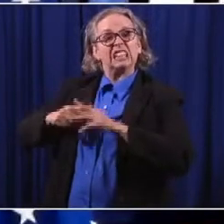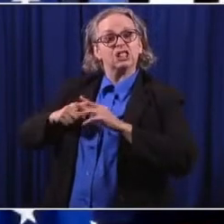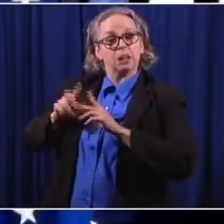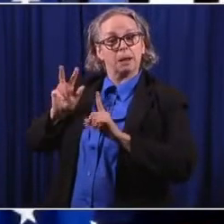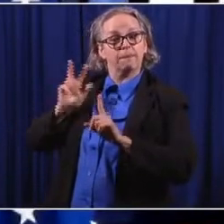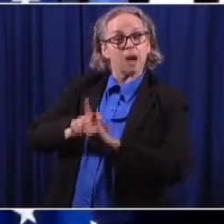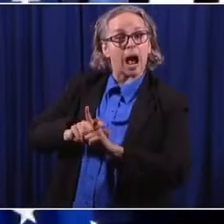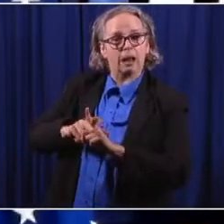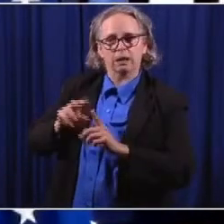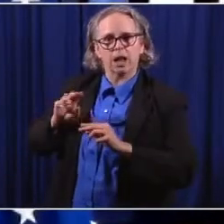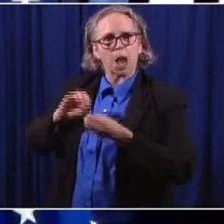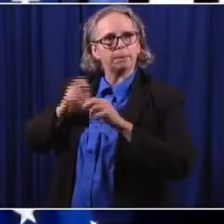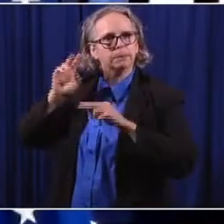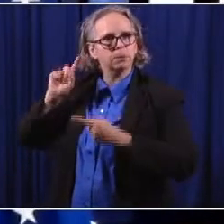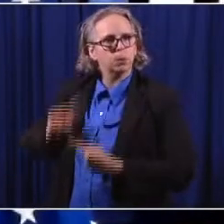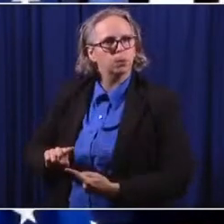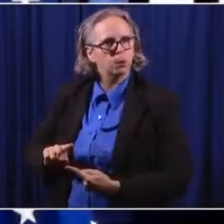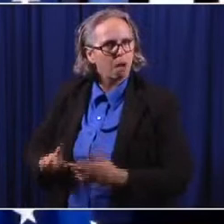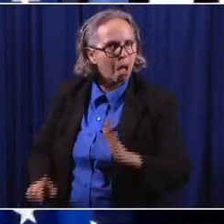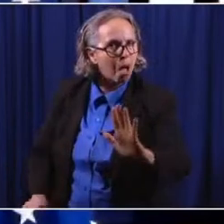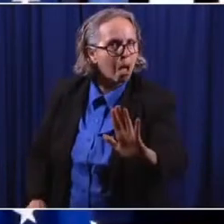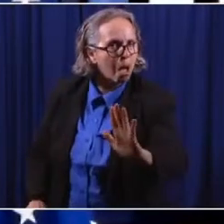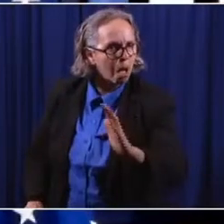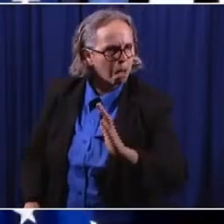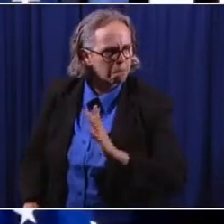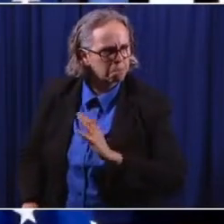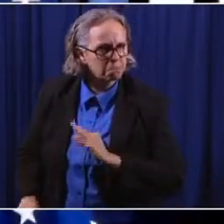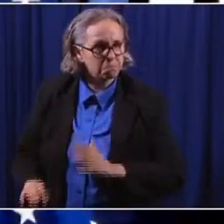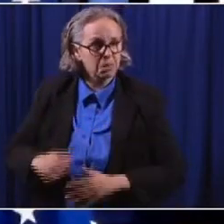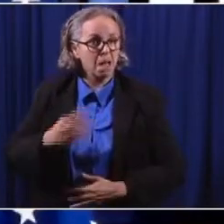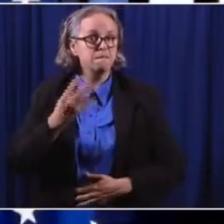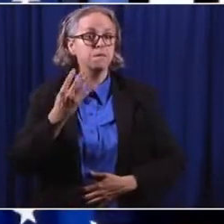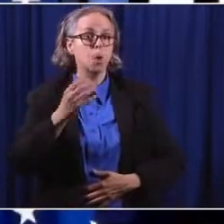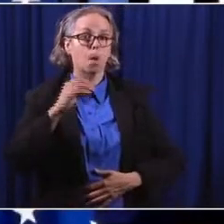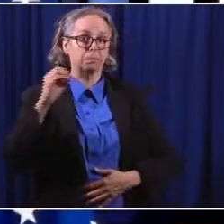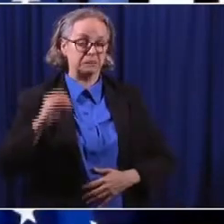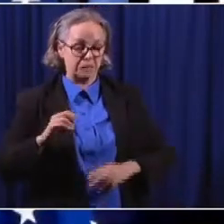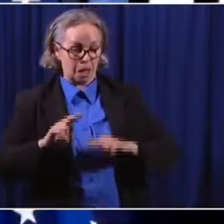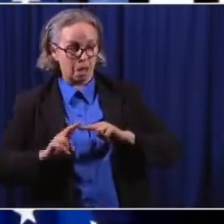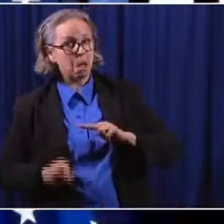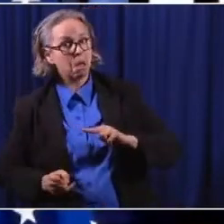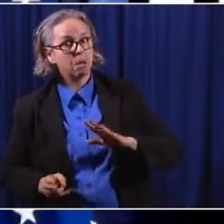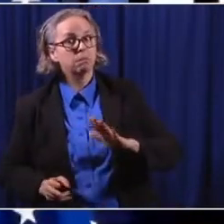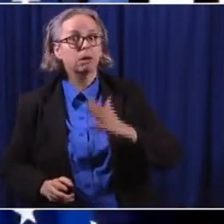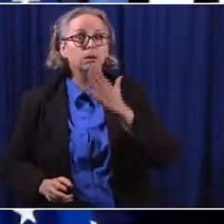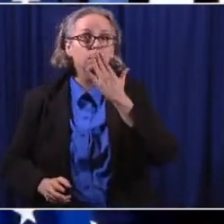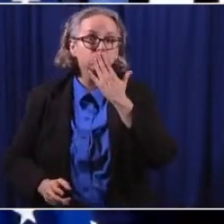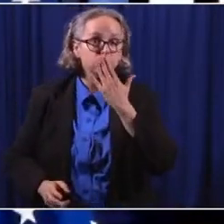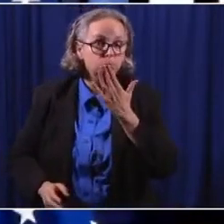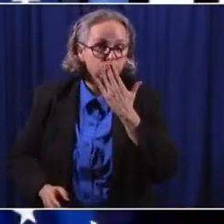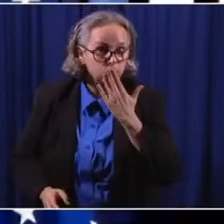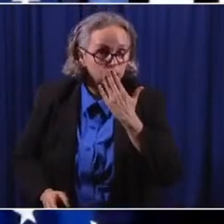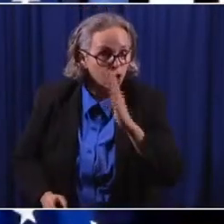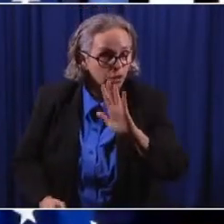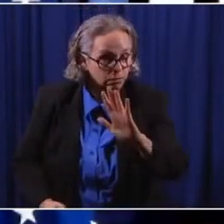The initial, we dropped by 4%, which is good. And there were